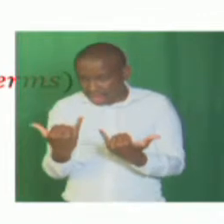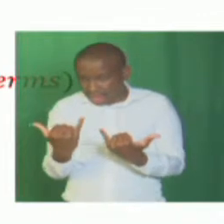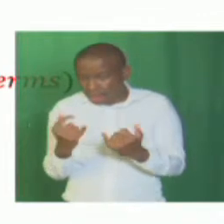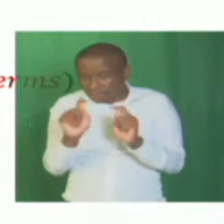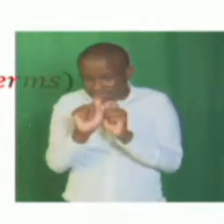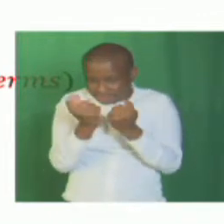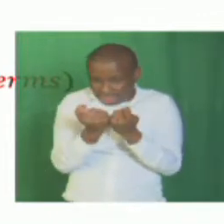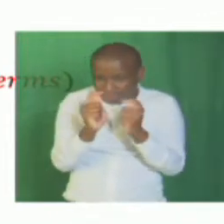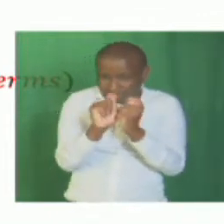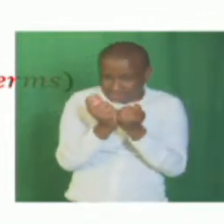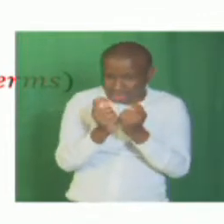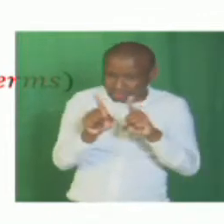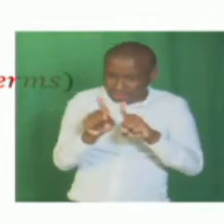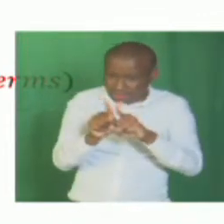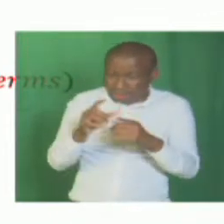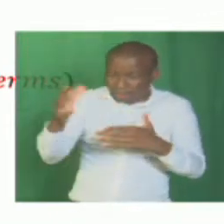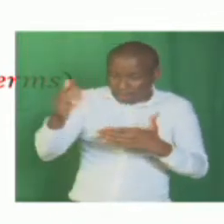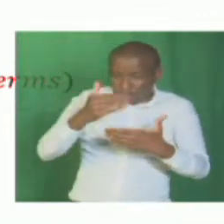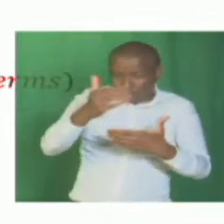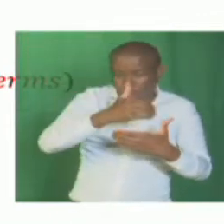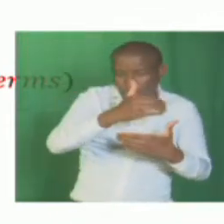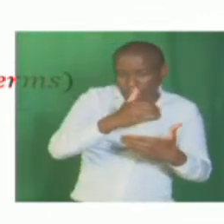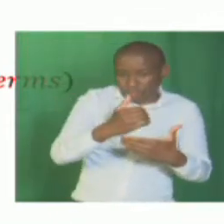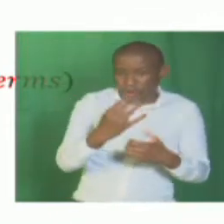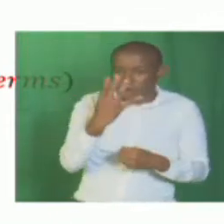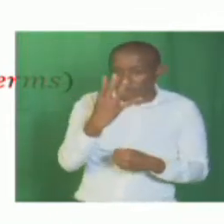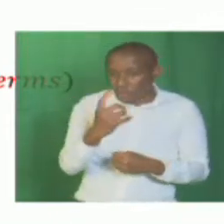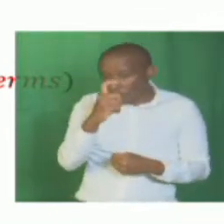collect like terms. So we will then have 4x